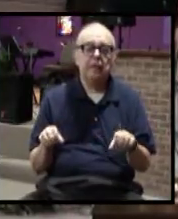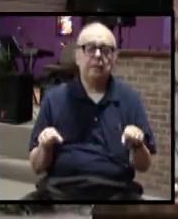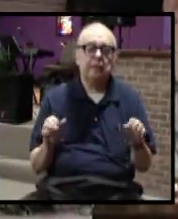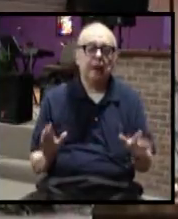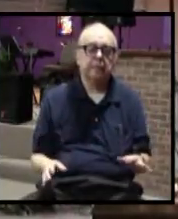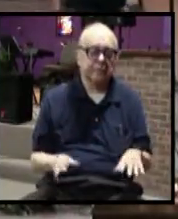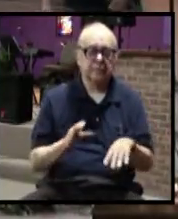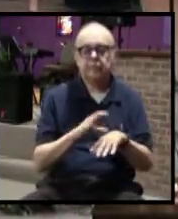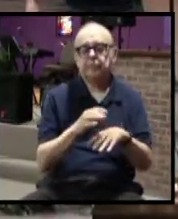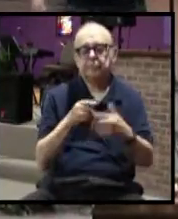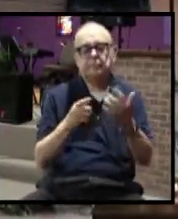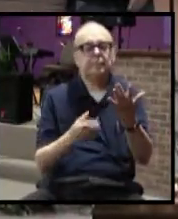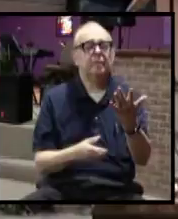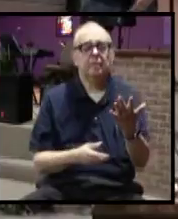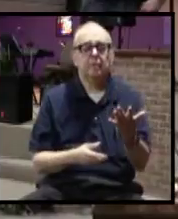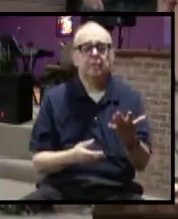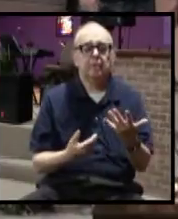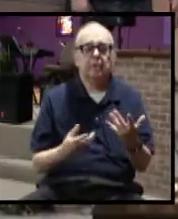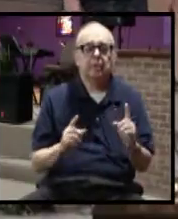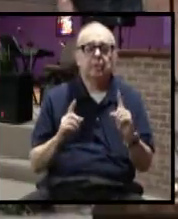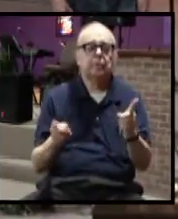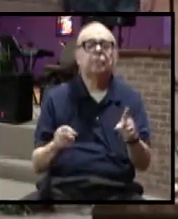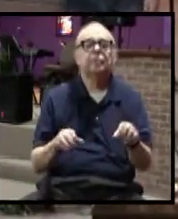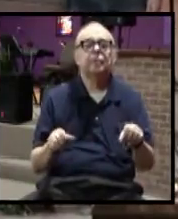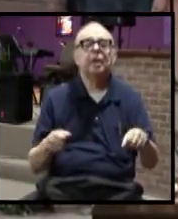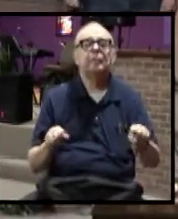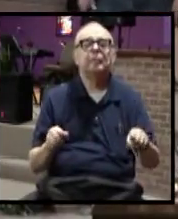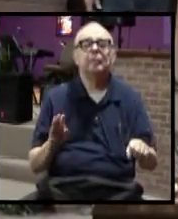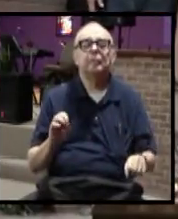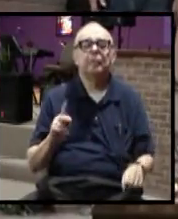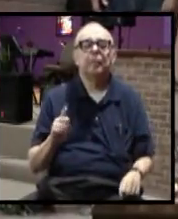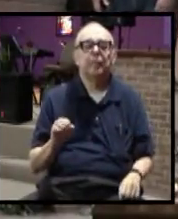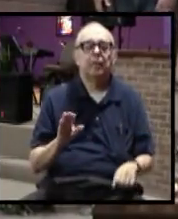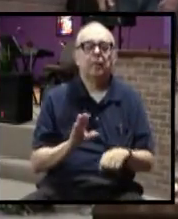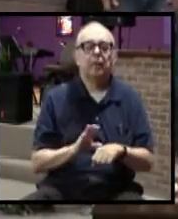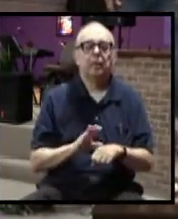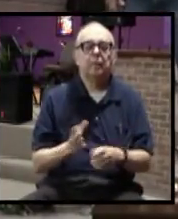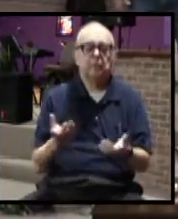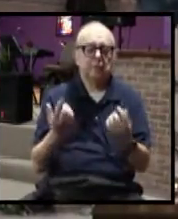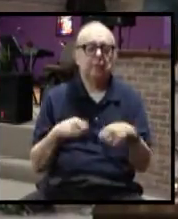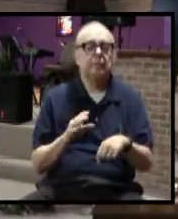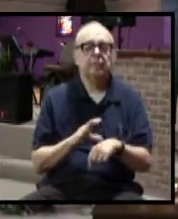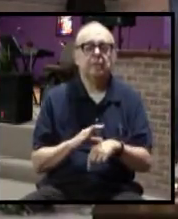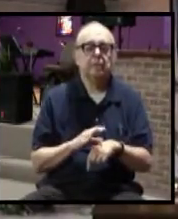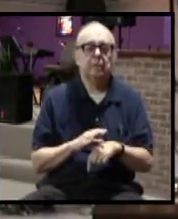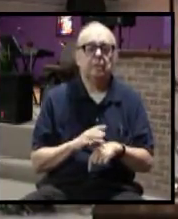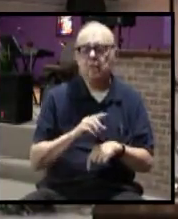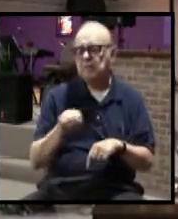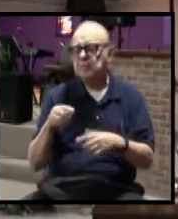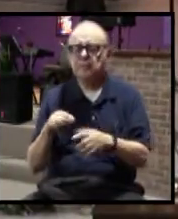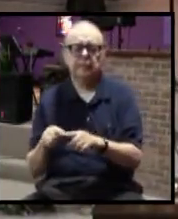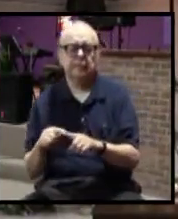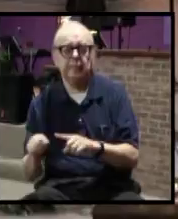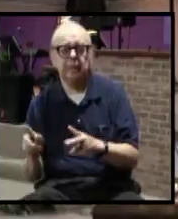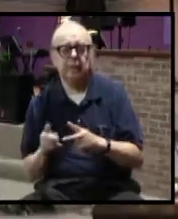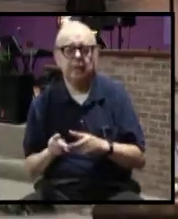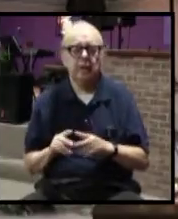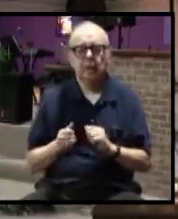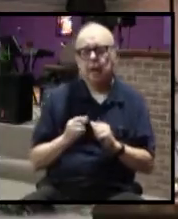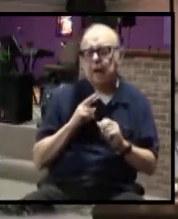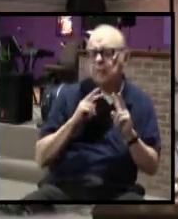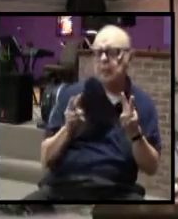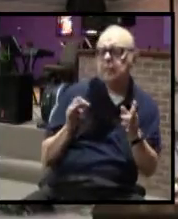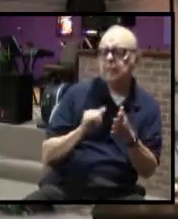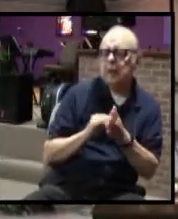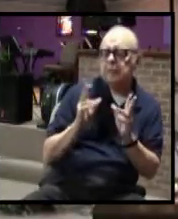They've got biker churches, and they've got this, and they've got that. They don't want to go to a biker church. Maybe they want to come here, or go there.